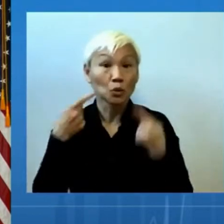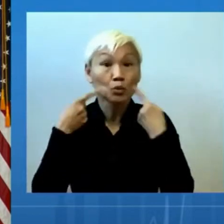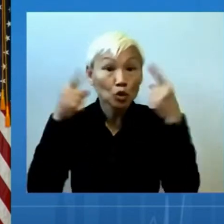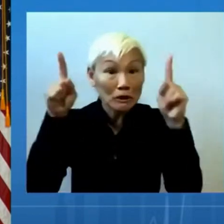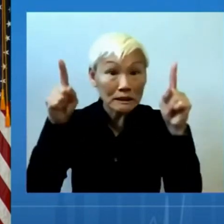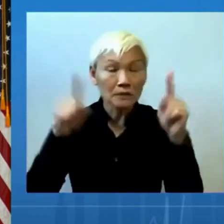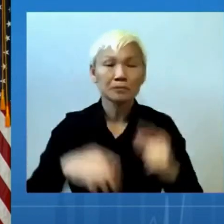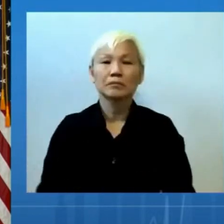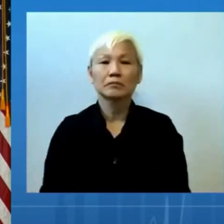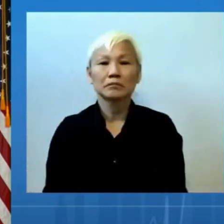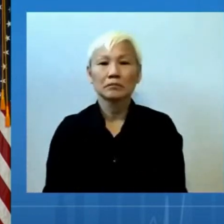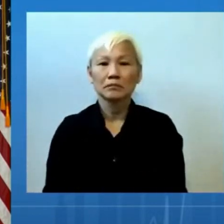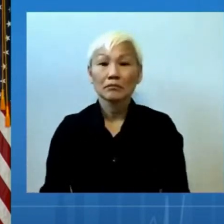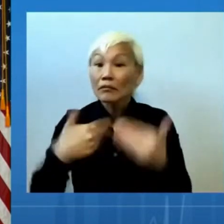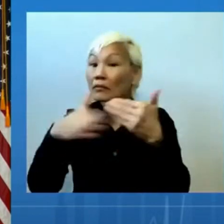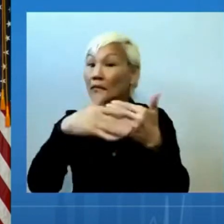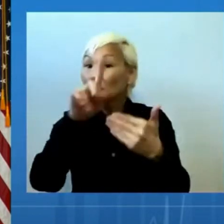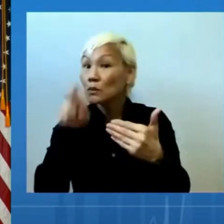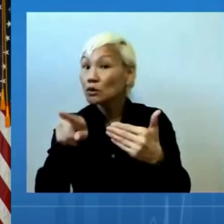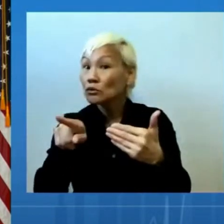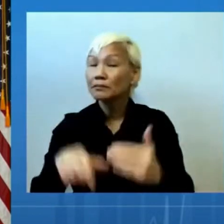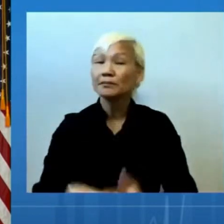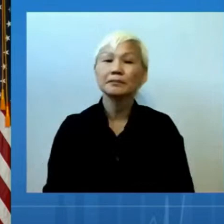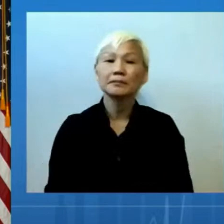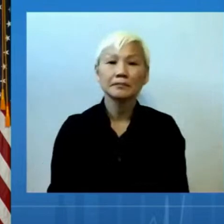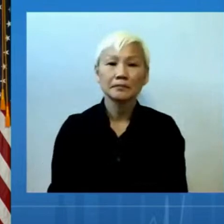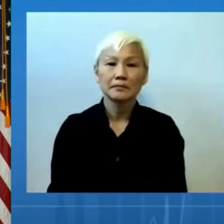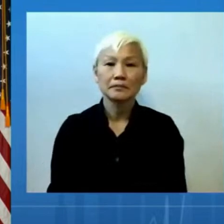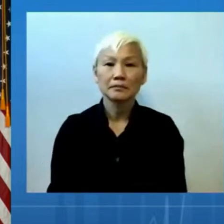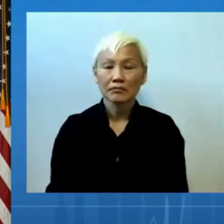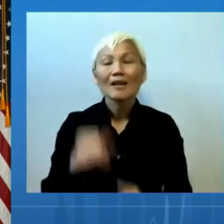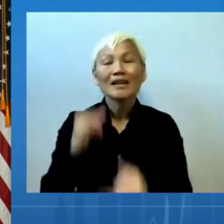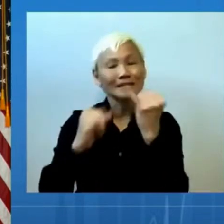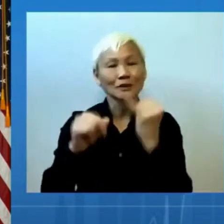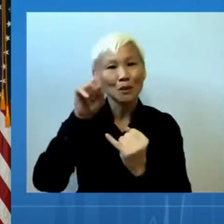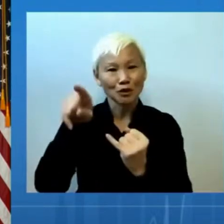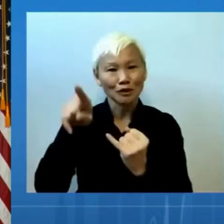please. Last question, let's go to Kellen Howell at New.